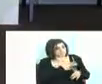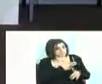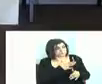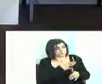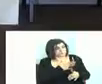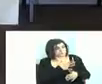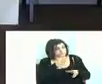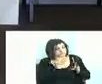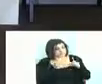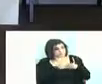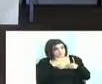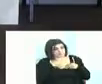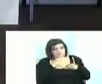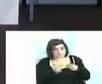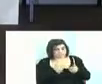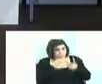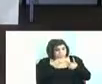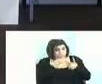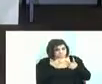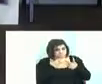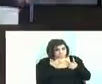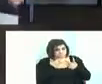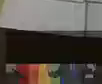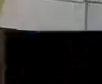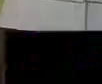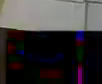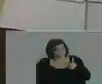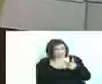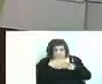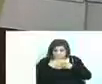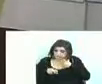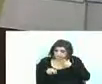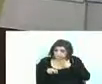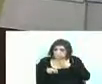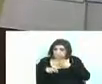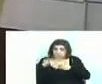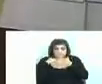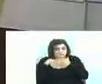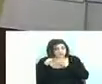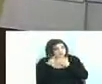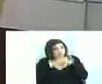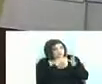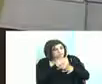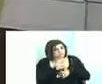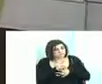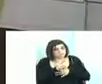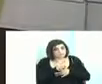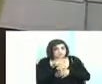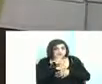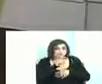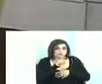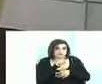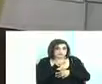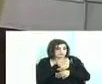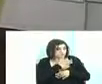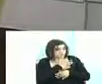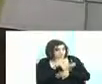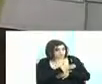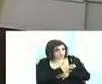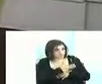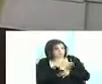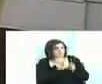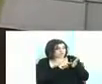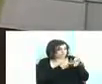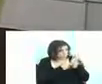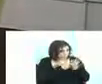life as being messy and difficult, the setbacks for what they are, but not willing to get defined by them. They have the